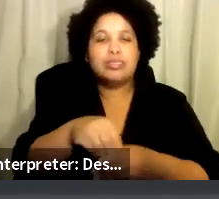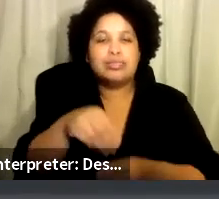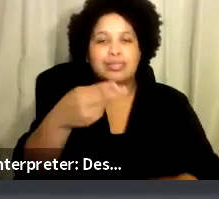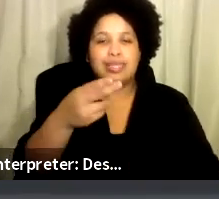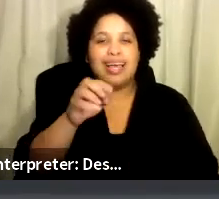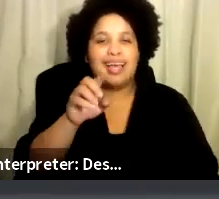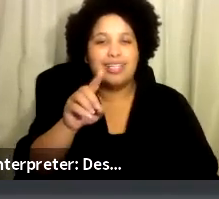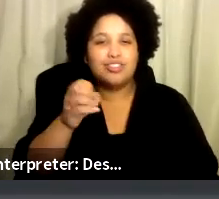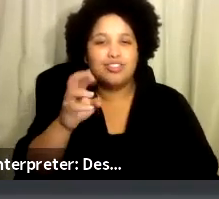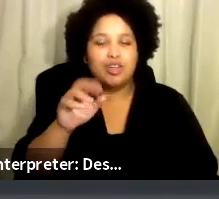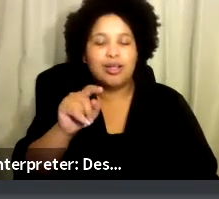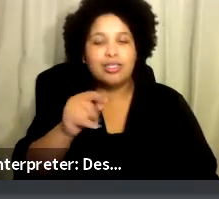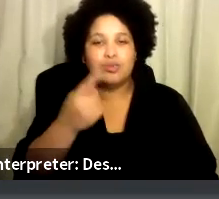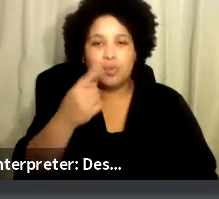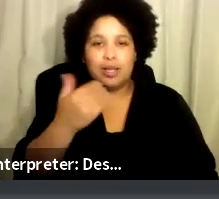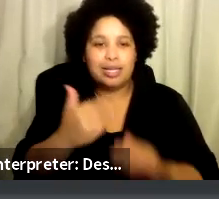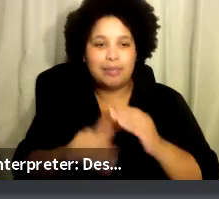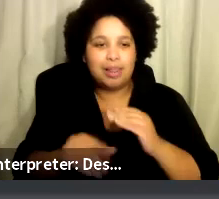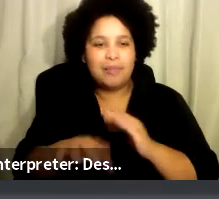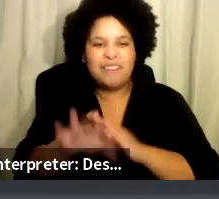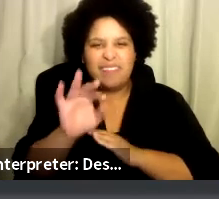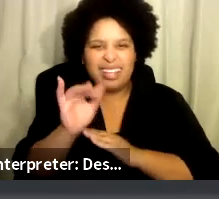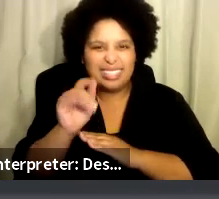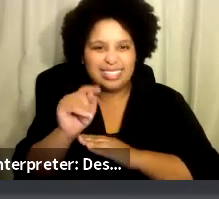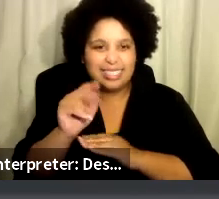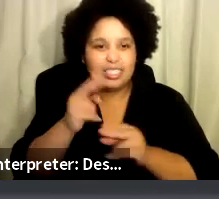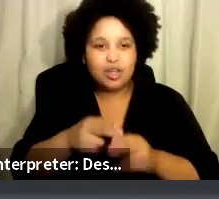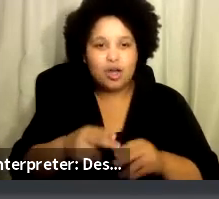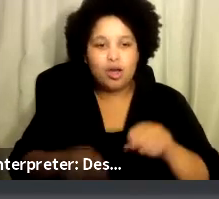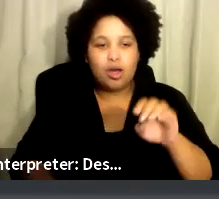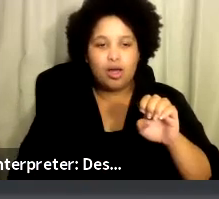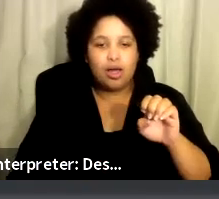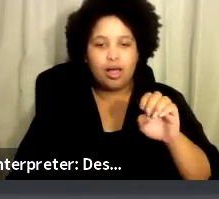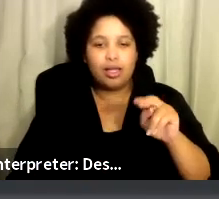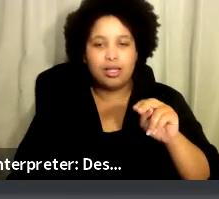to the same email. Let me just find it. It's